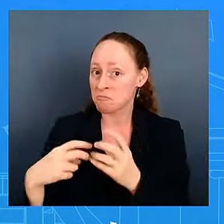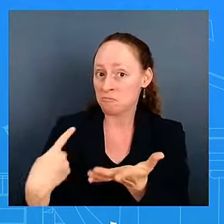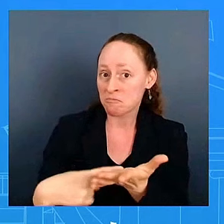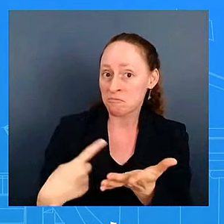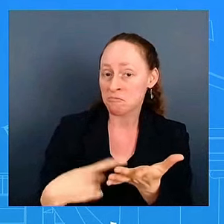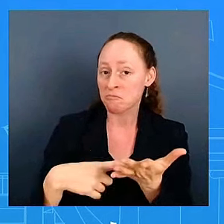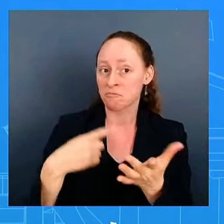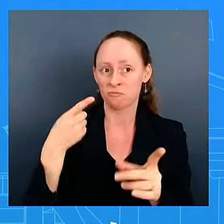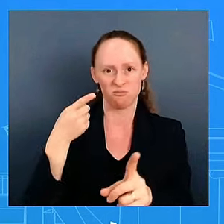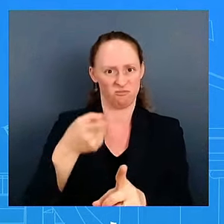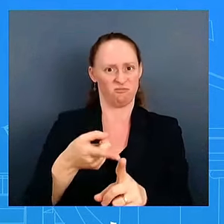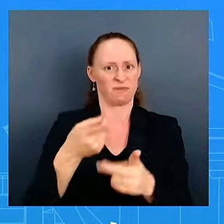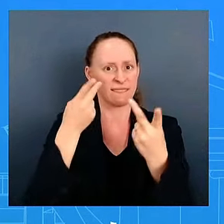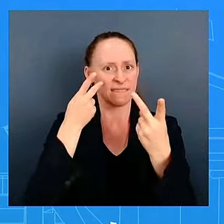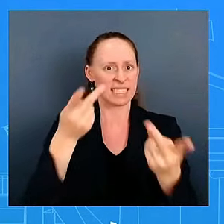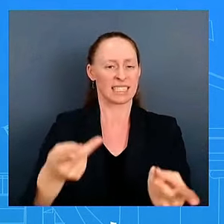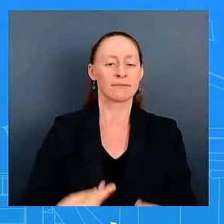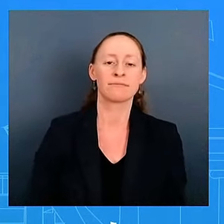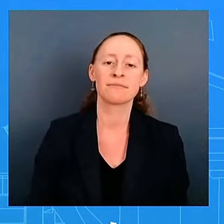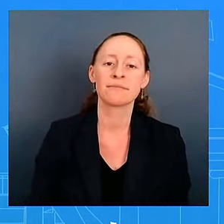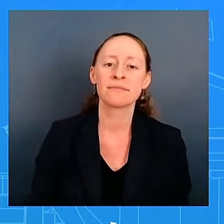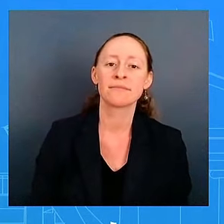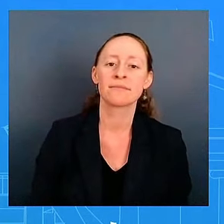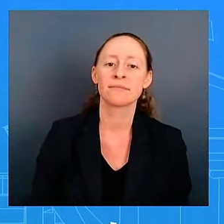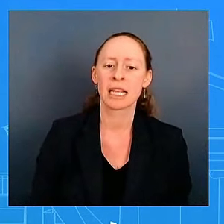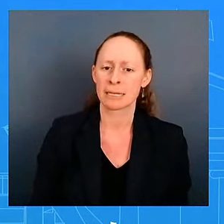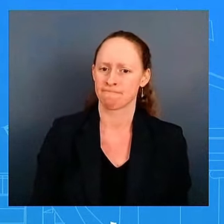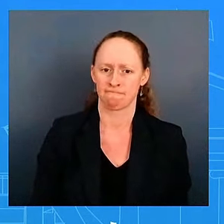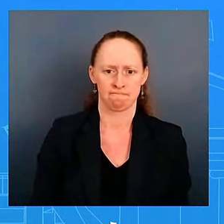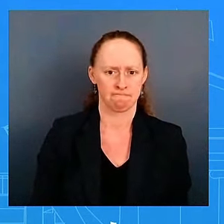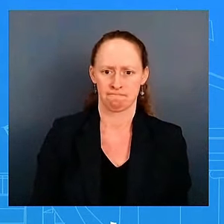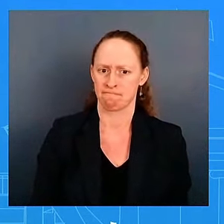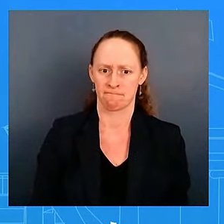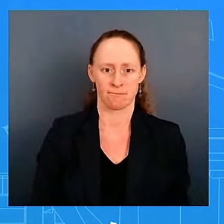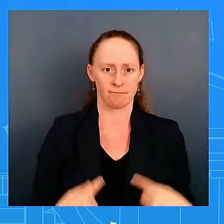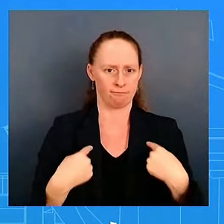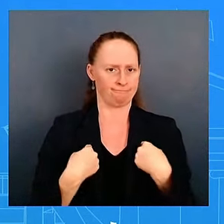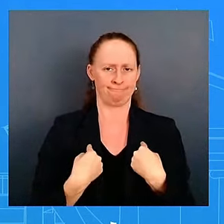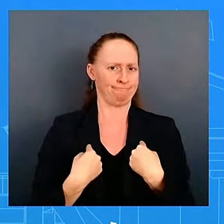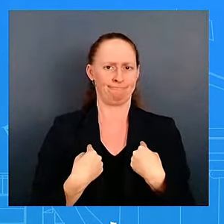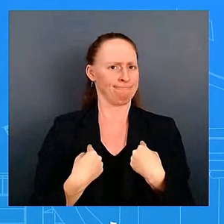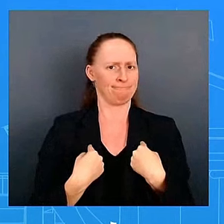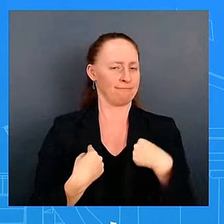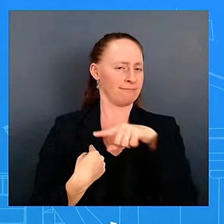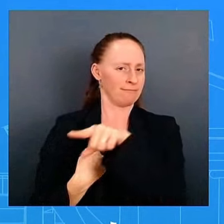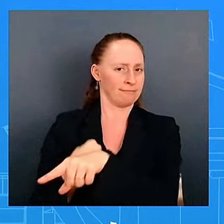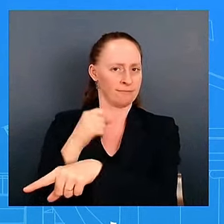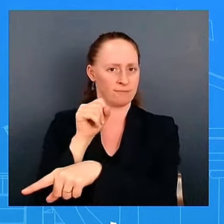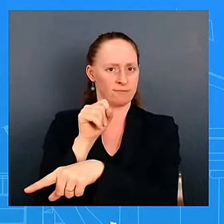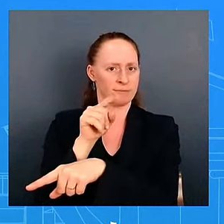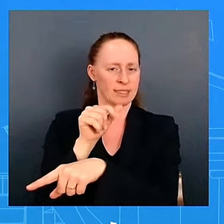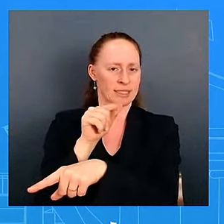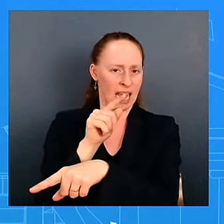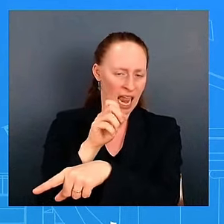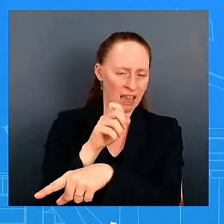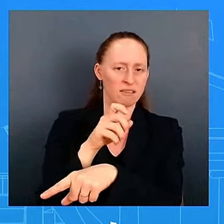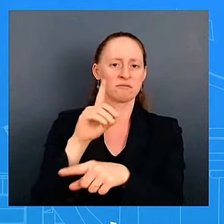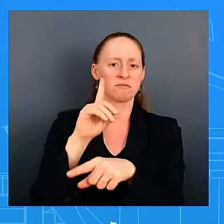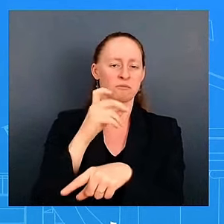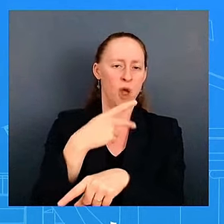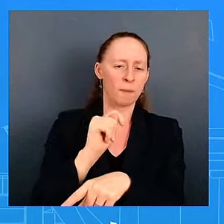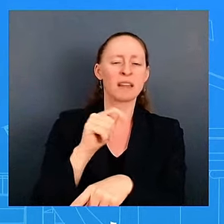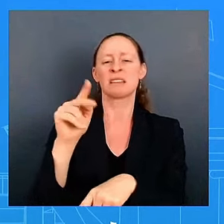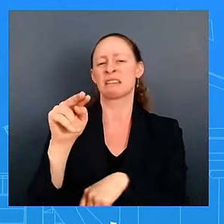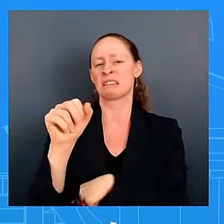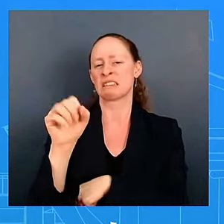something, obviously, that the State Department and NSC would certainly engage on if that were to be the case. As you know,